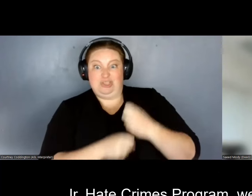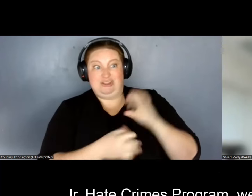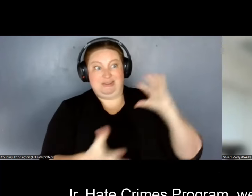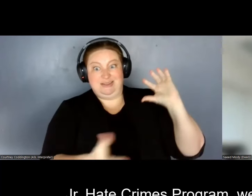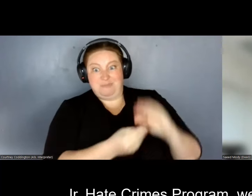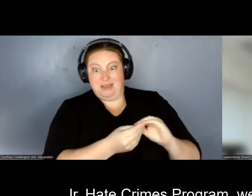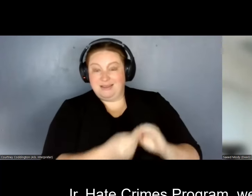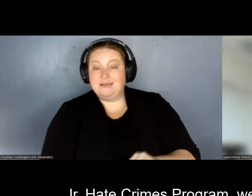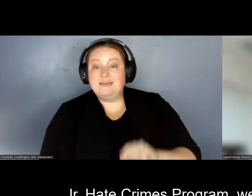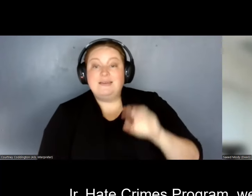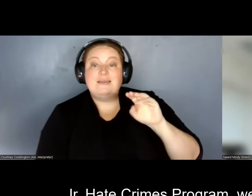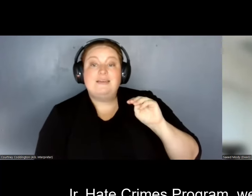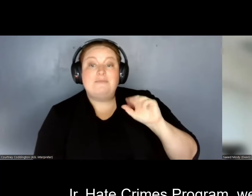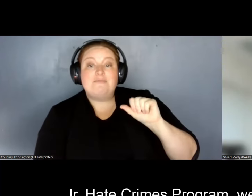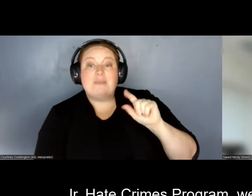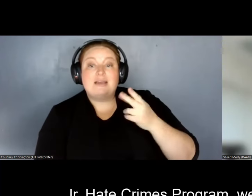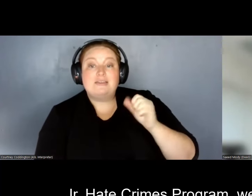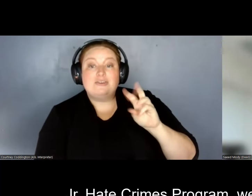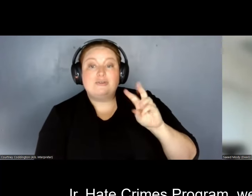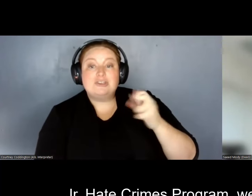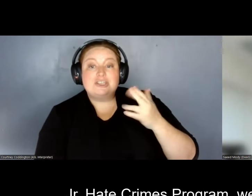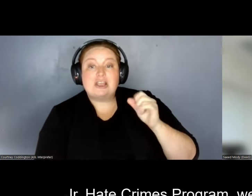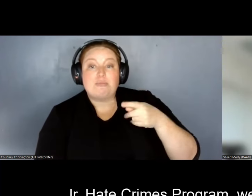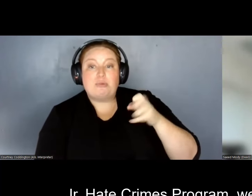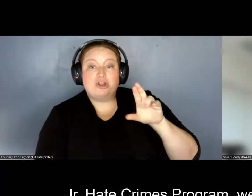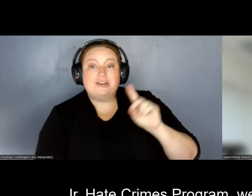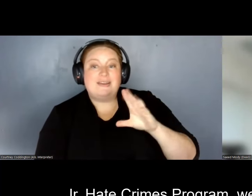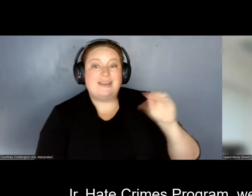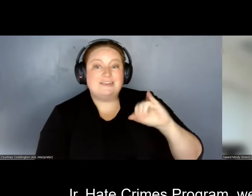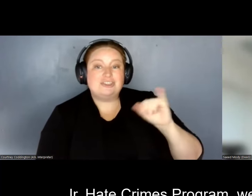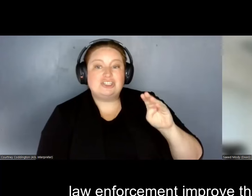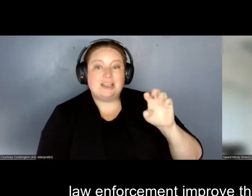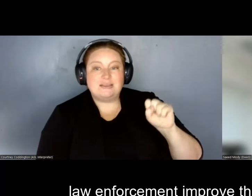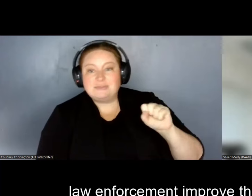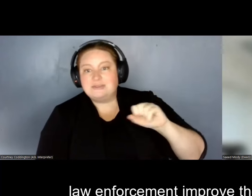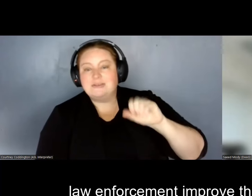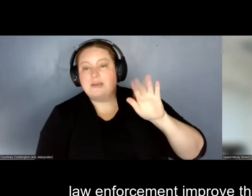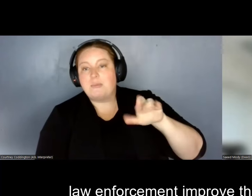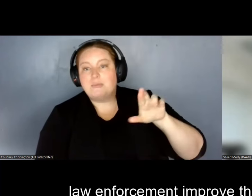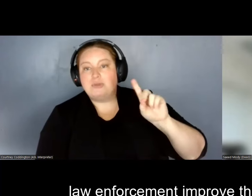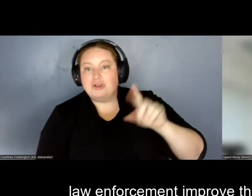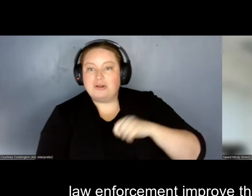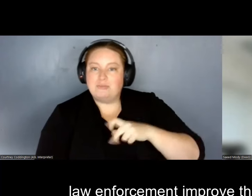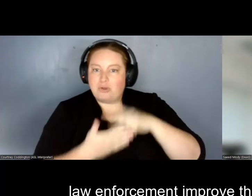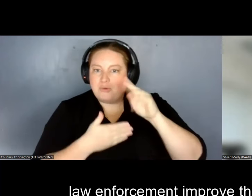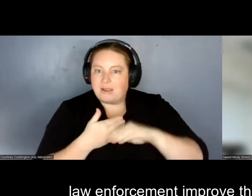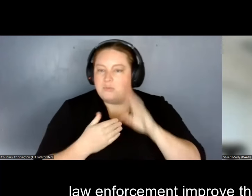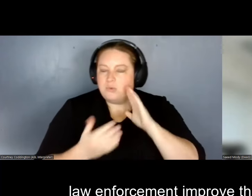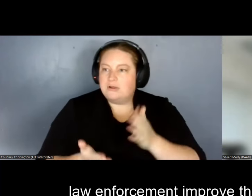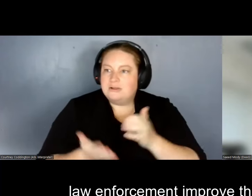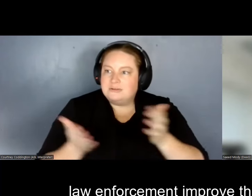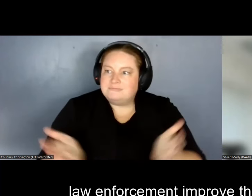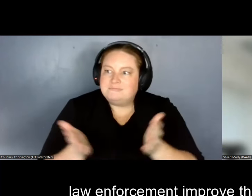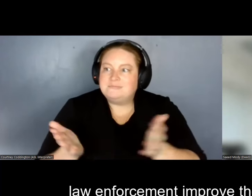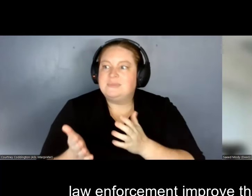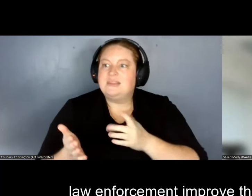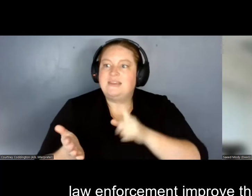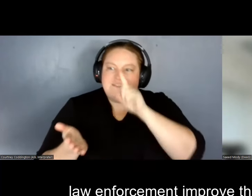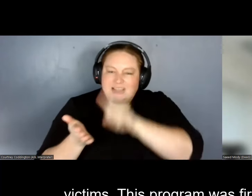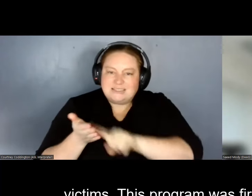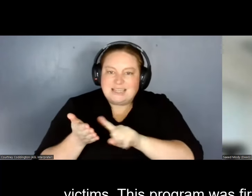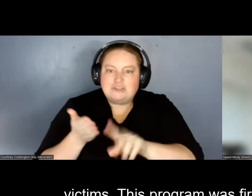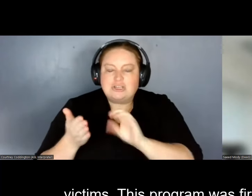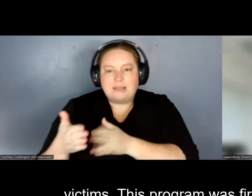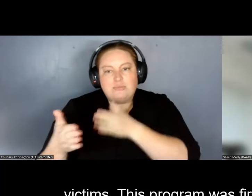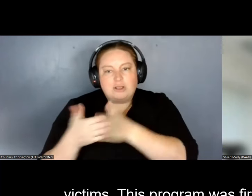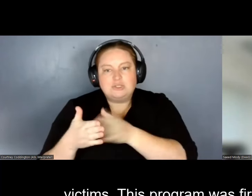Program, we are awarding over $17 million this year to help state and local law enforcement improve the investigation and prosecution of hate crimes